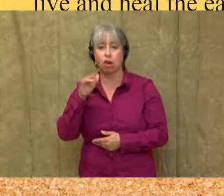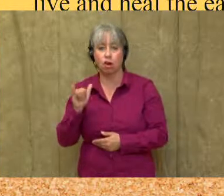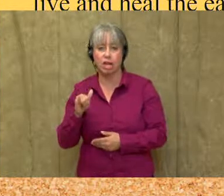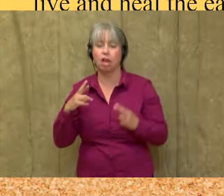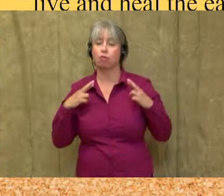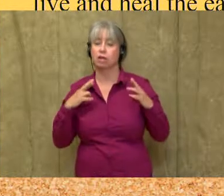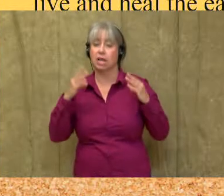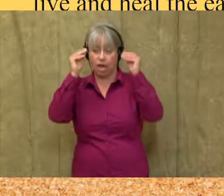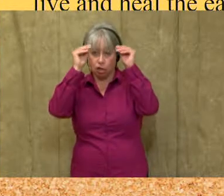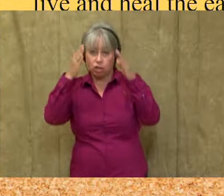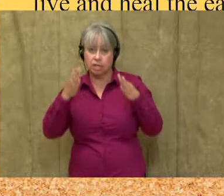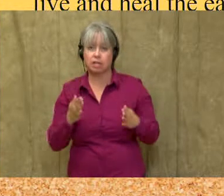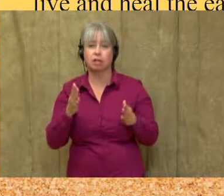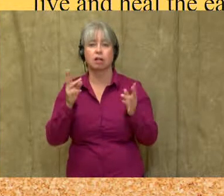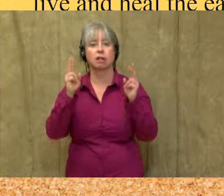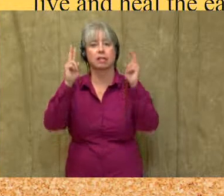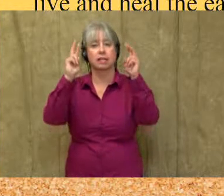poem